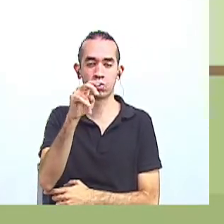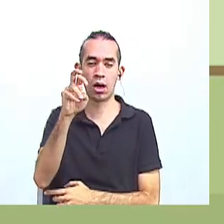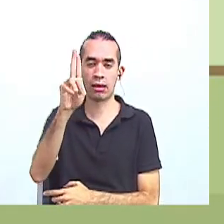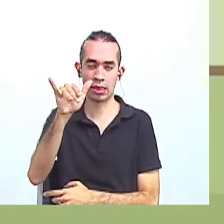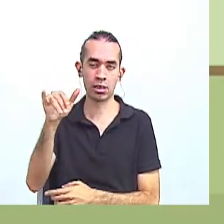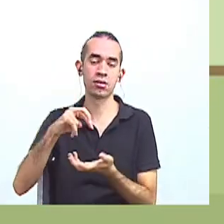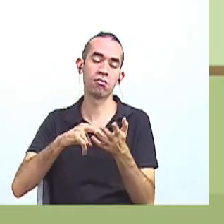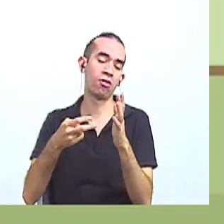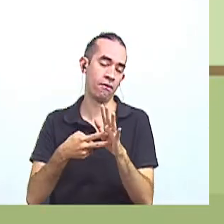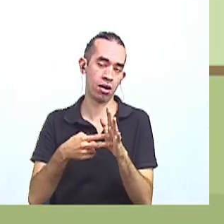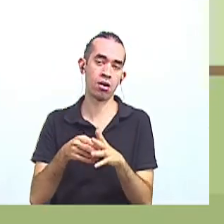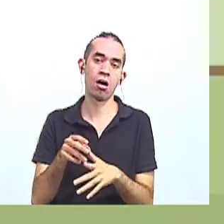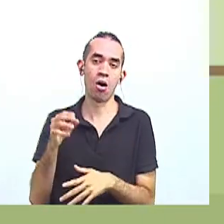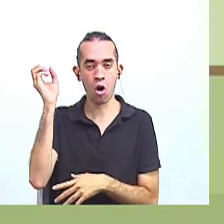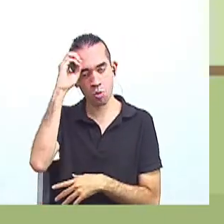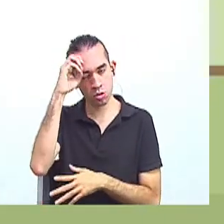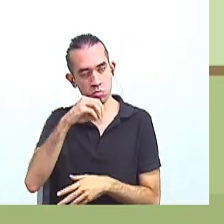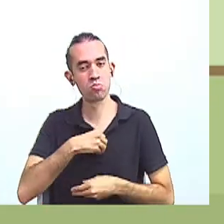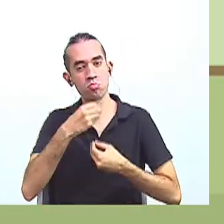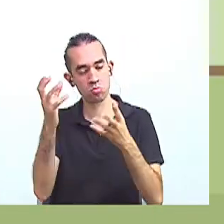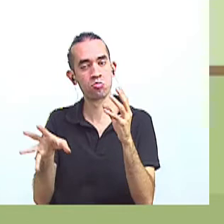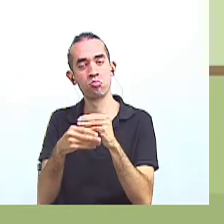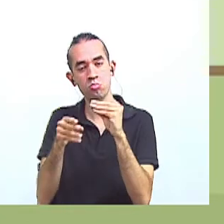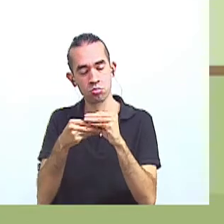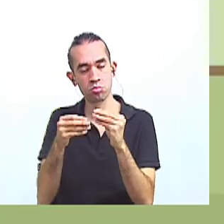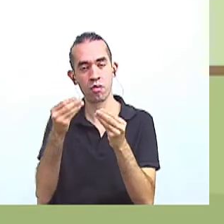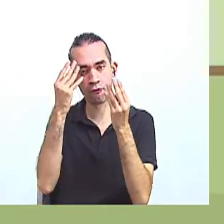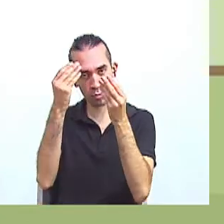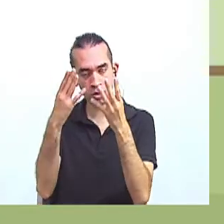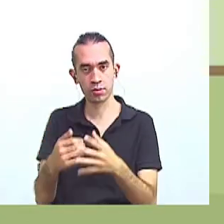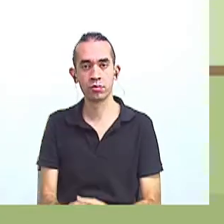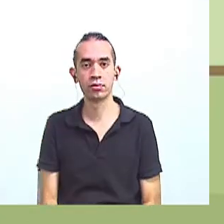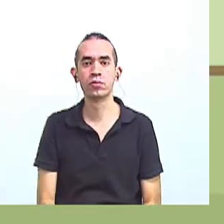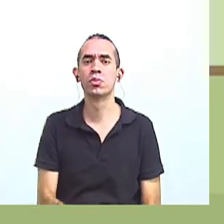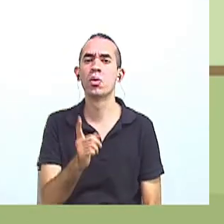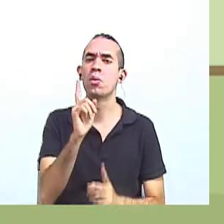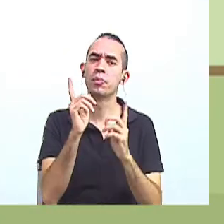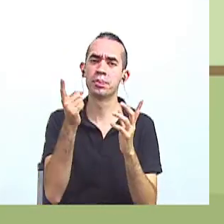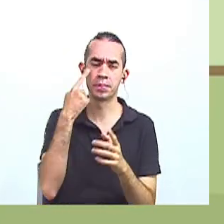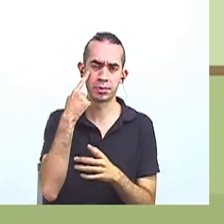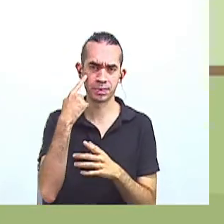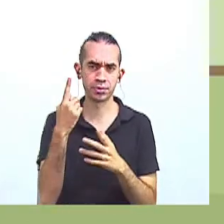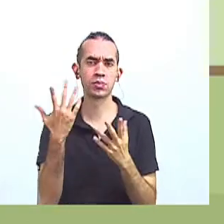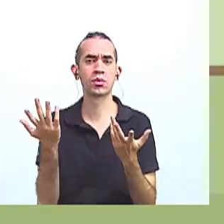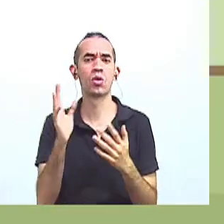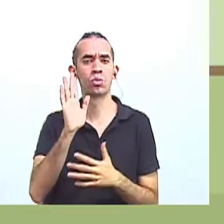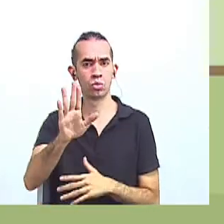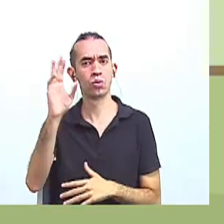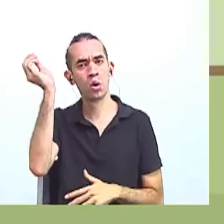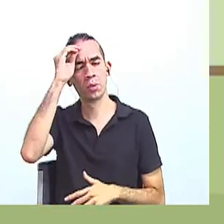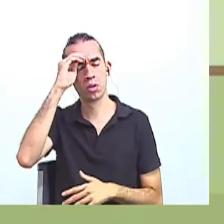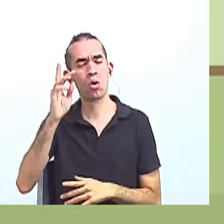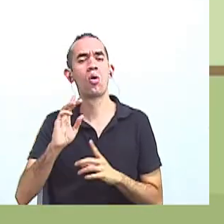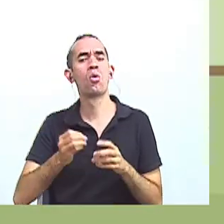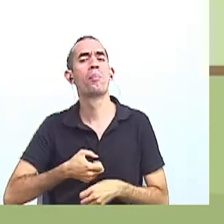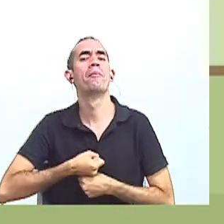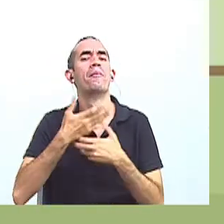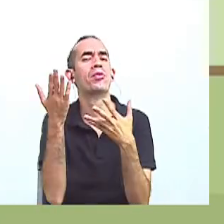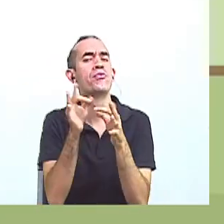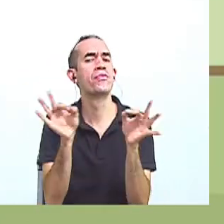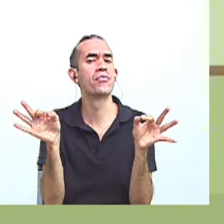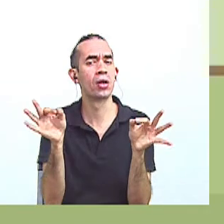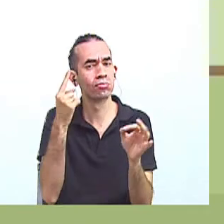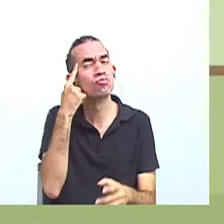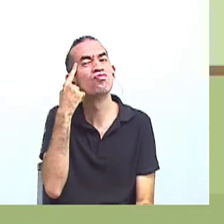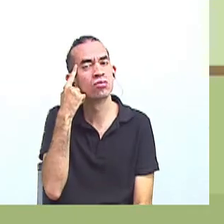the opinion and giving more information. Now, what expression did he use to provide his opinion? Think